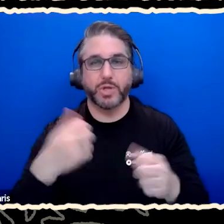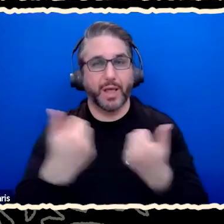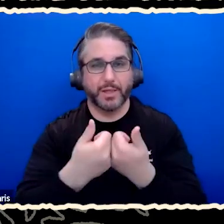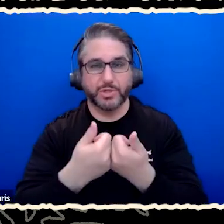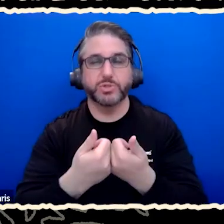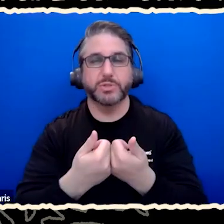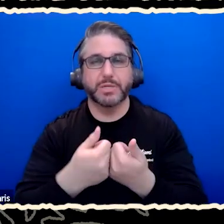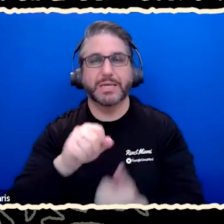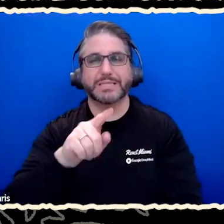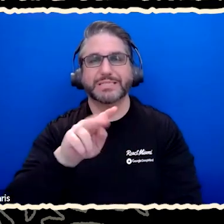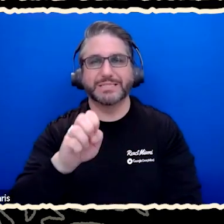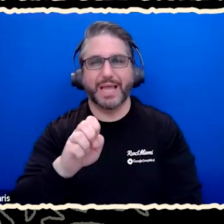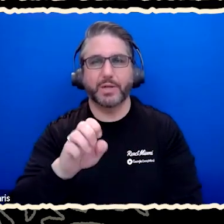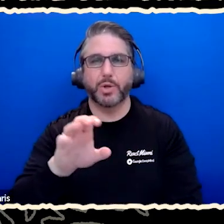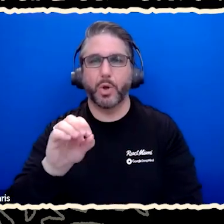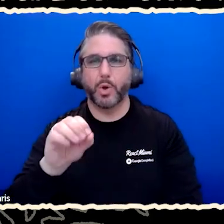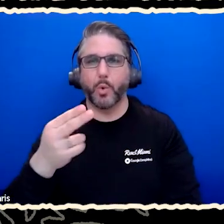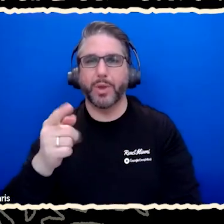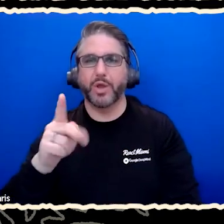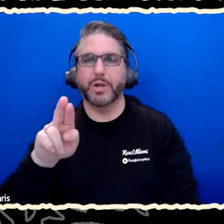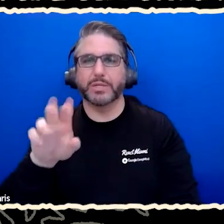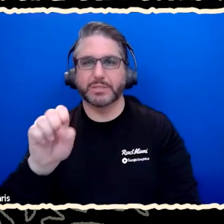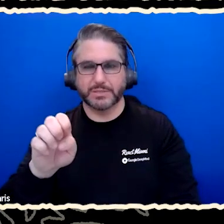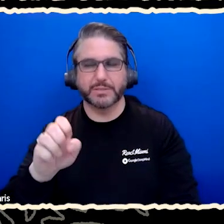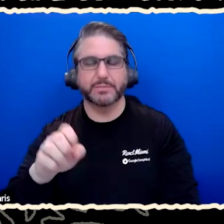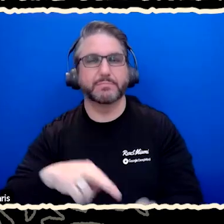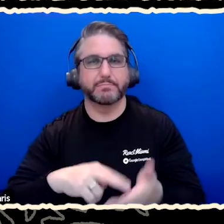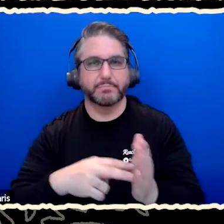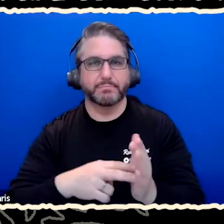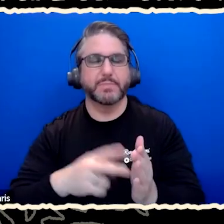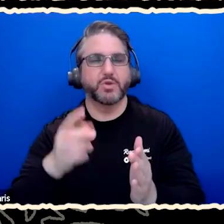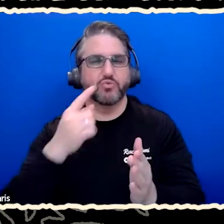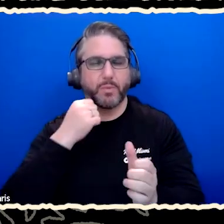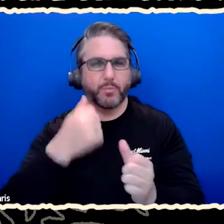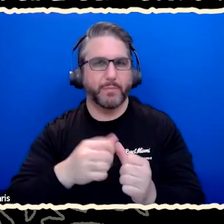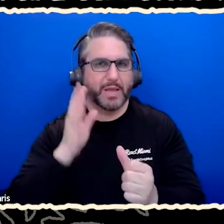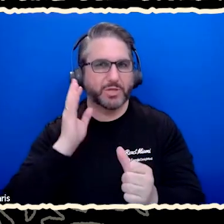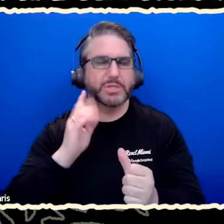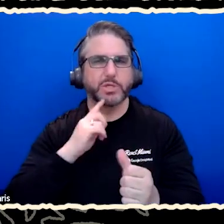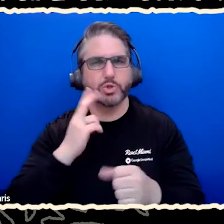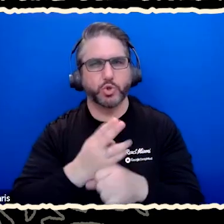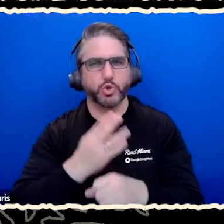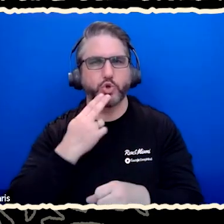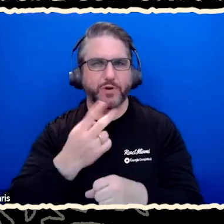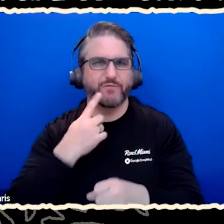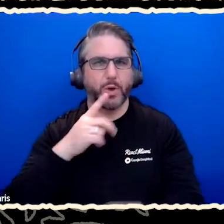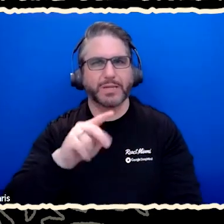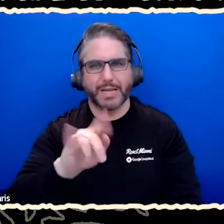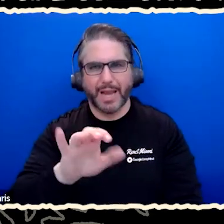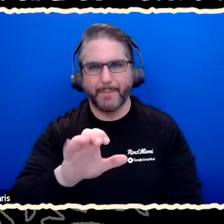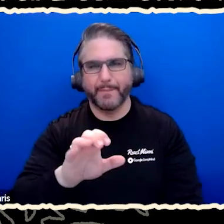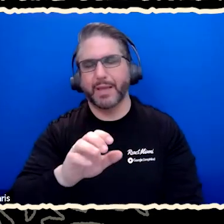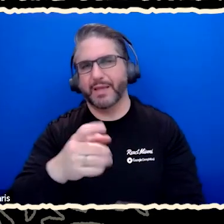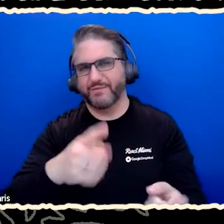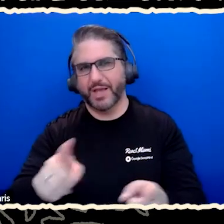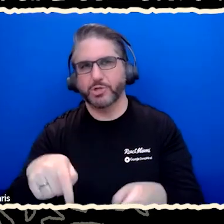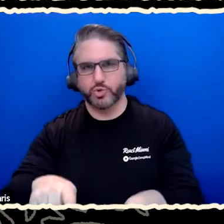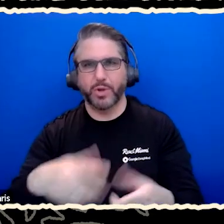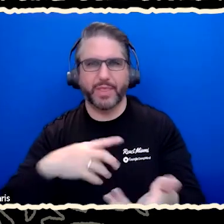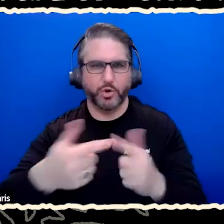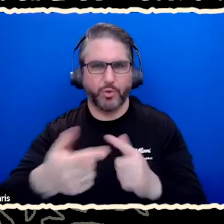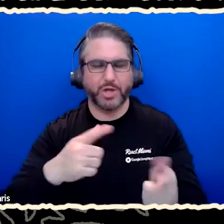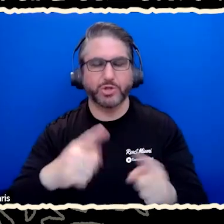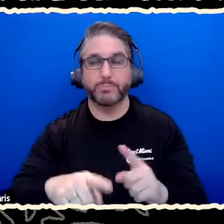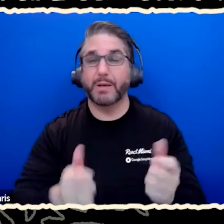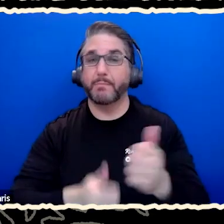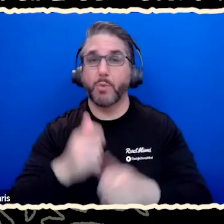is state coherence. So the mechanism I mentioned is good for dynamic events that may occur during interactions, but usually you will